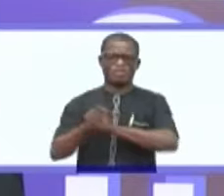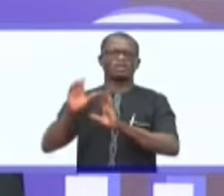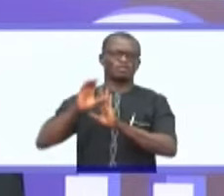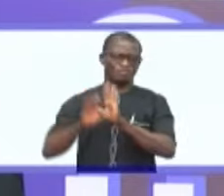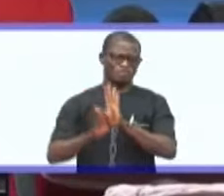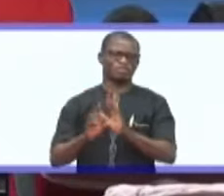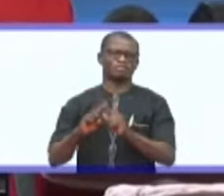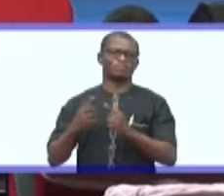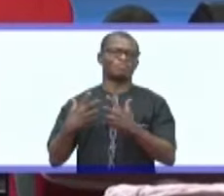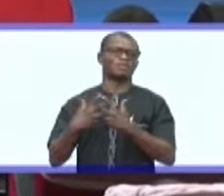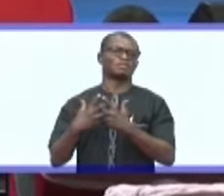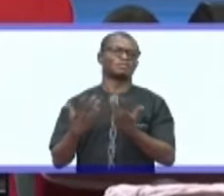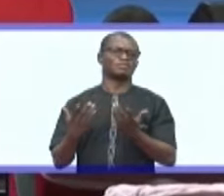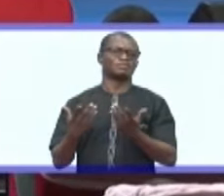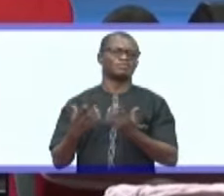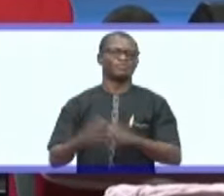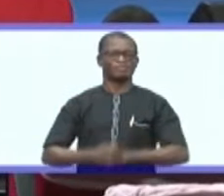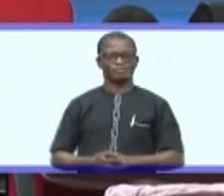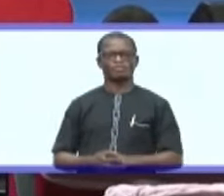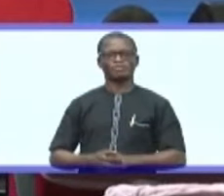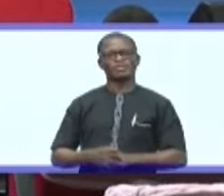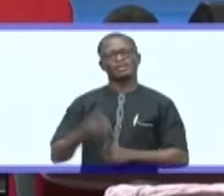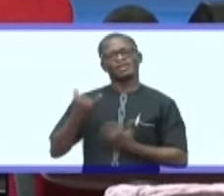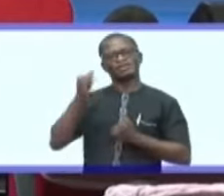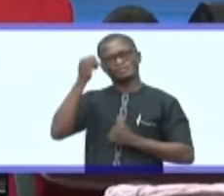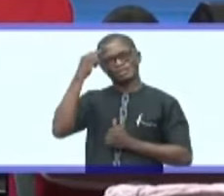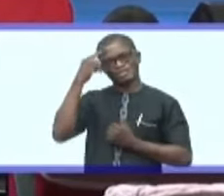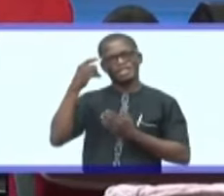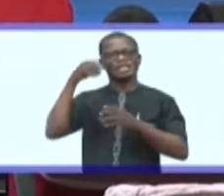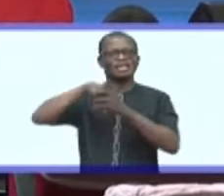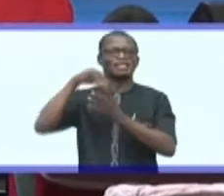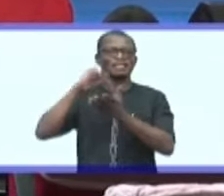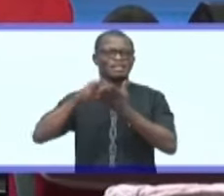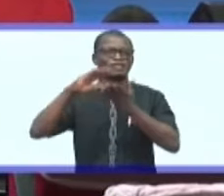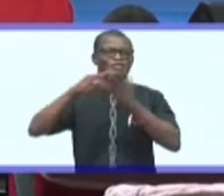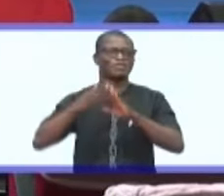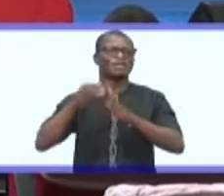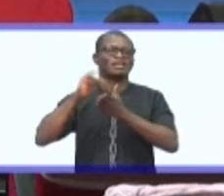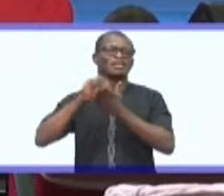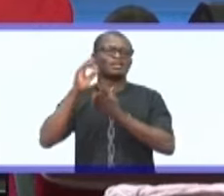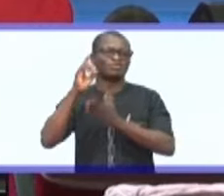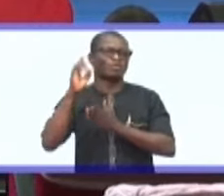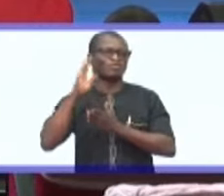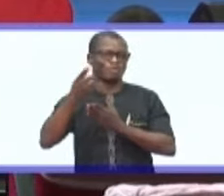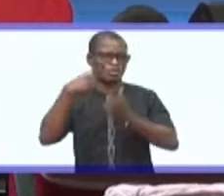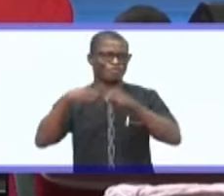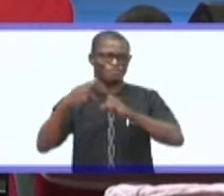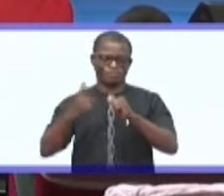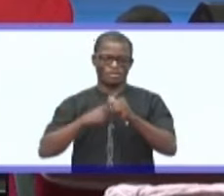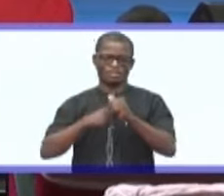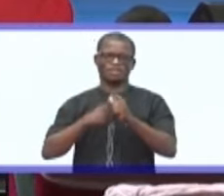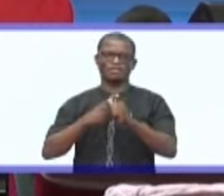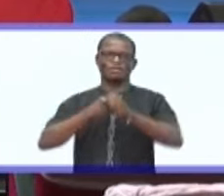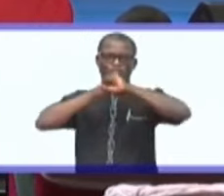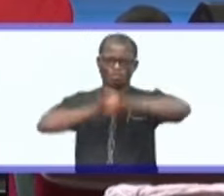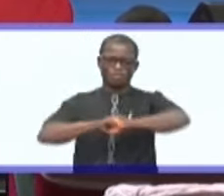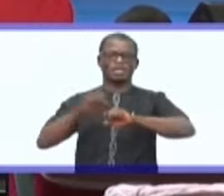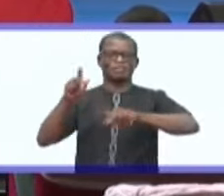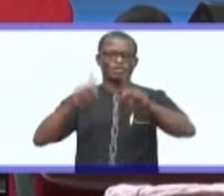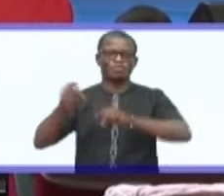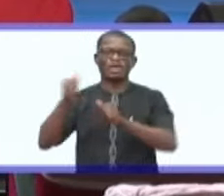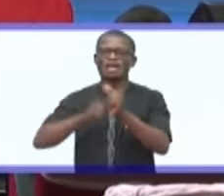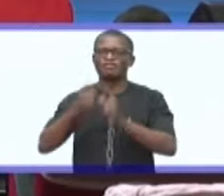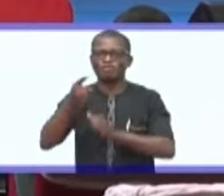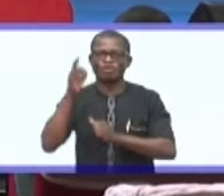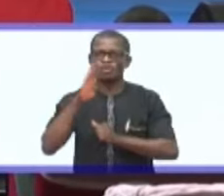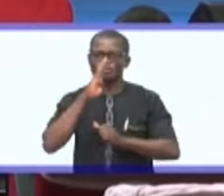Will you be considering the 2014 confab and tinkering with it? Well, that one will come. First is that I must secure the people. Everybody